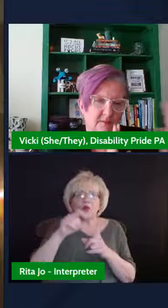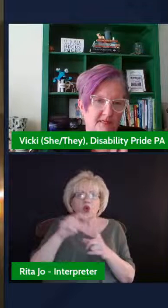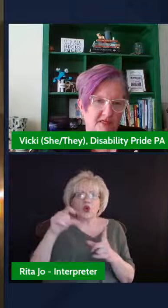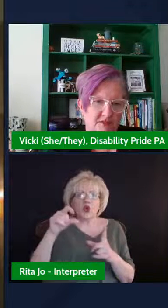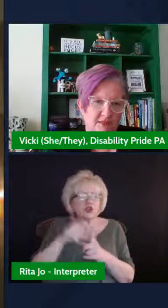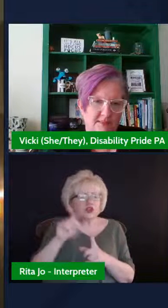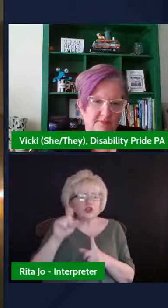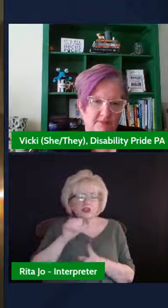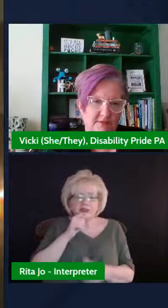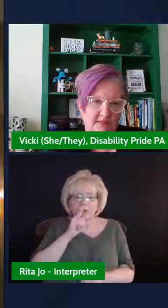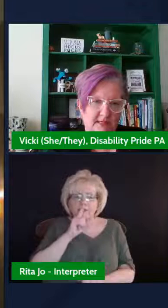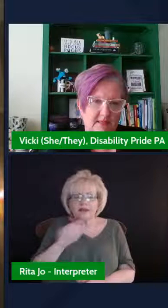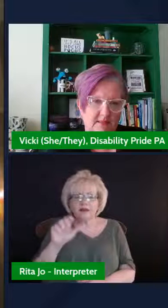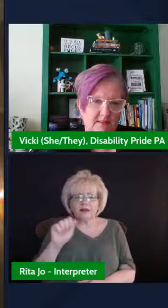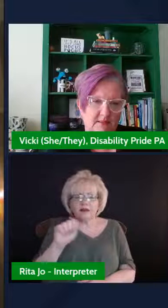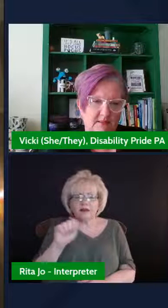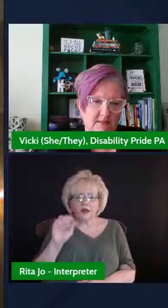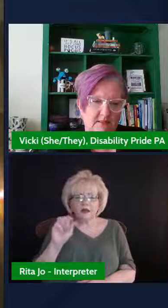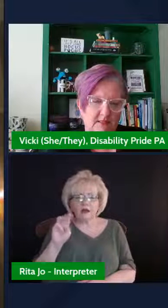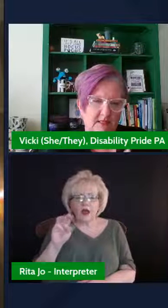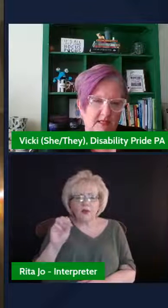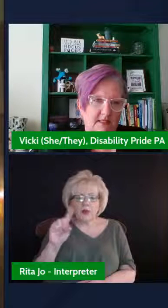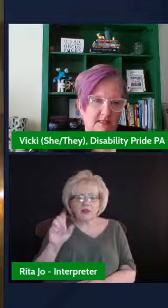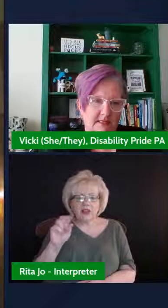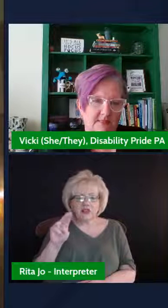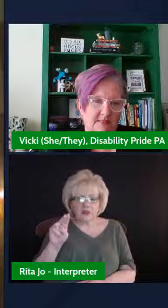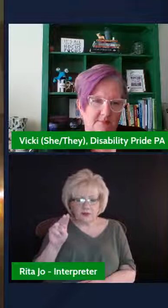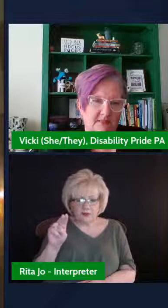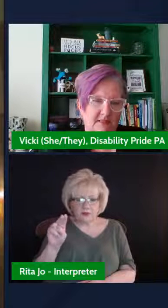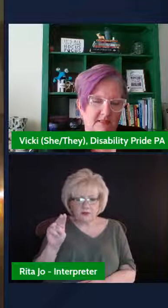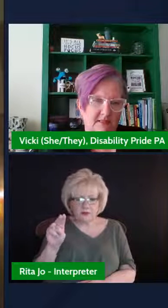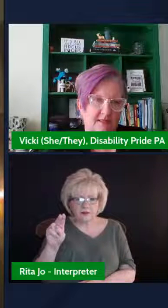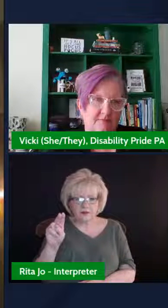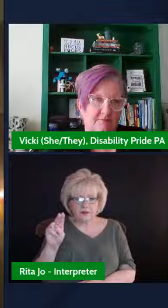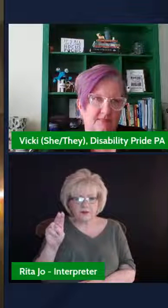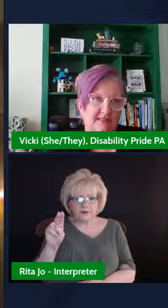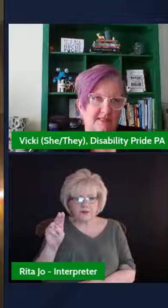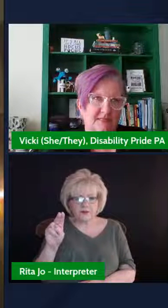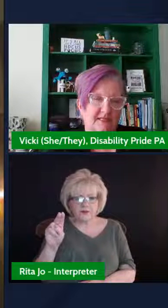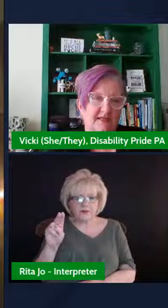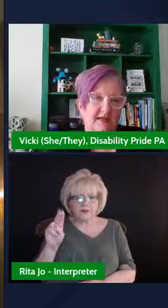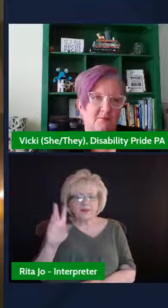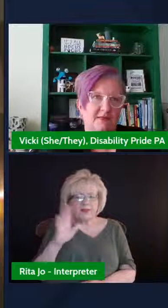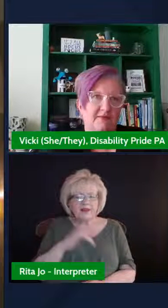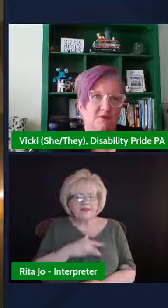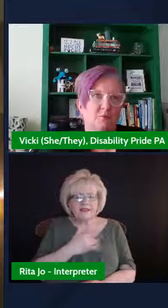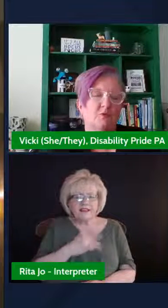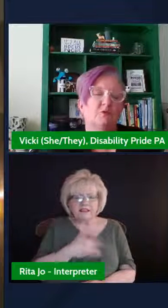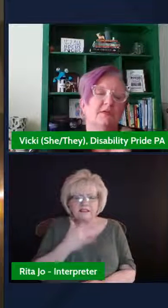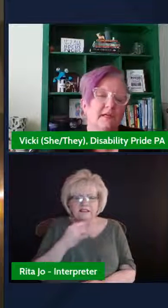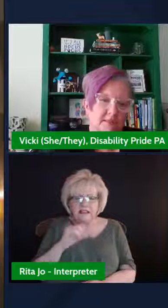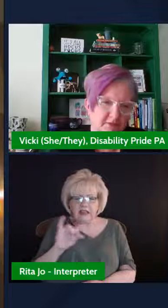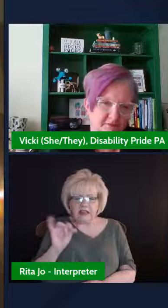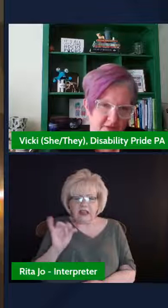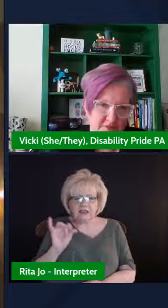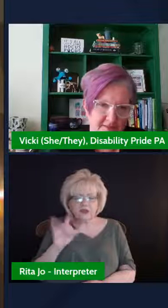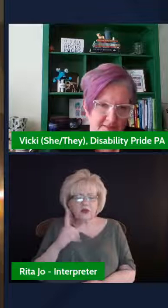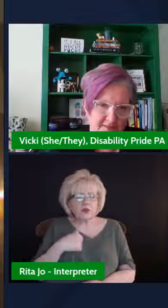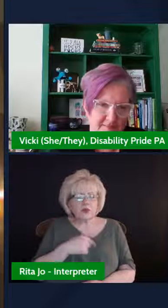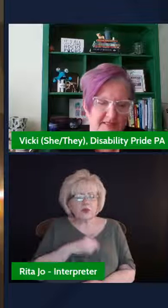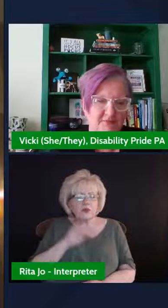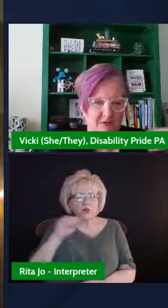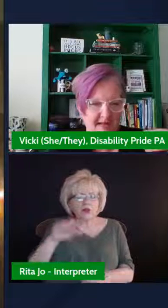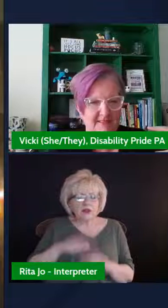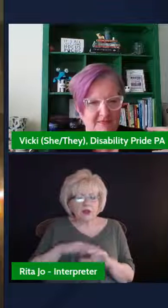be accommodation because it feels like, again, it's something like that's something that we're putting on other